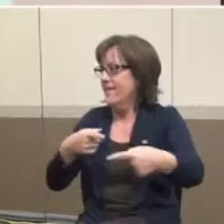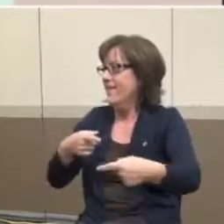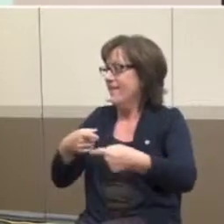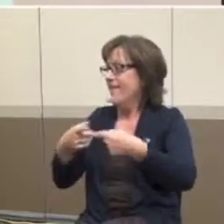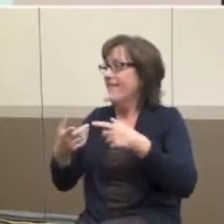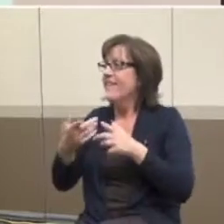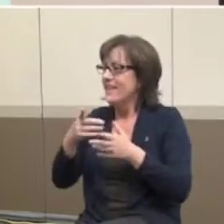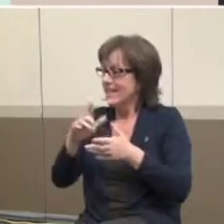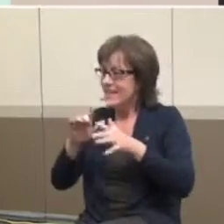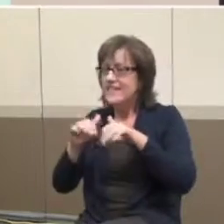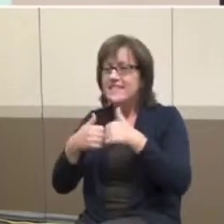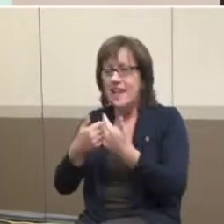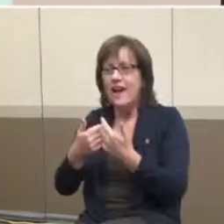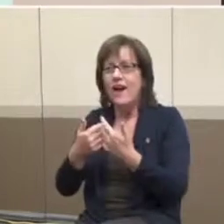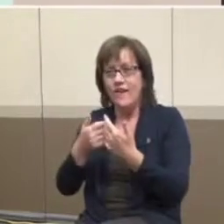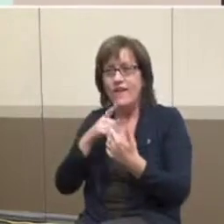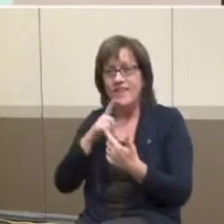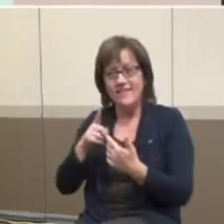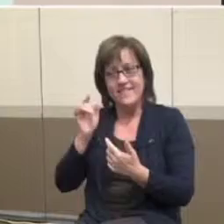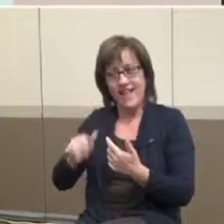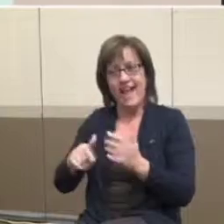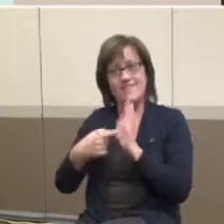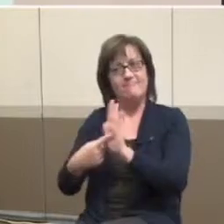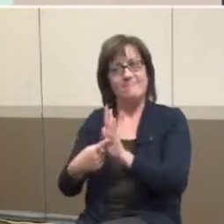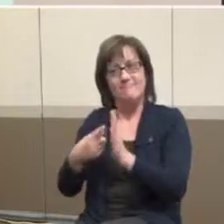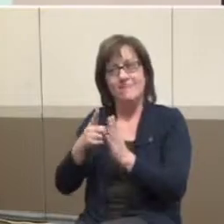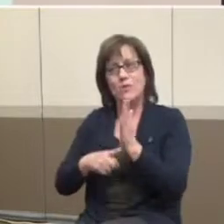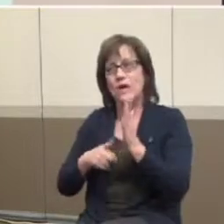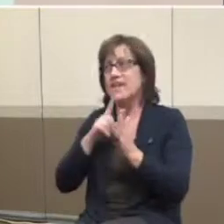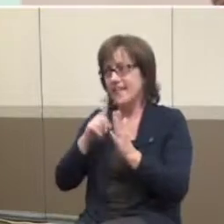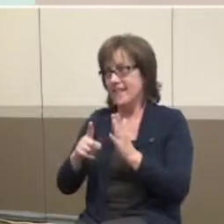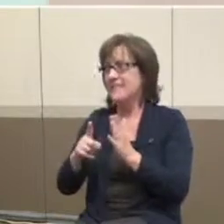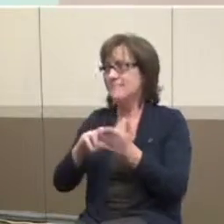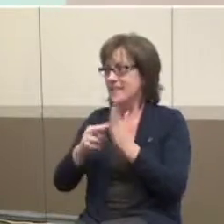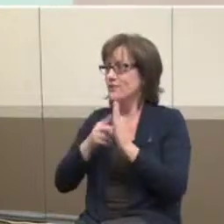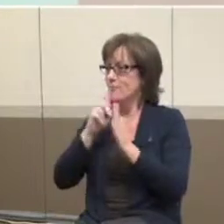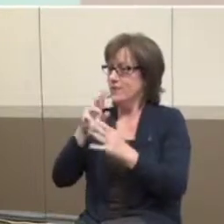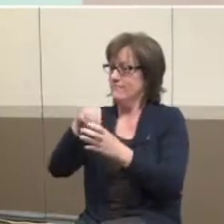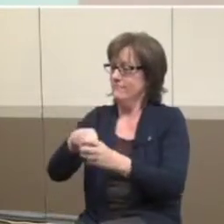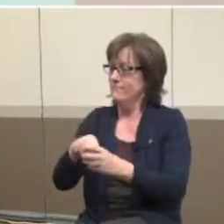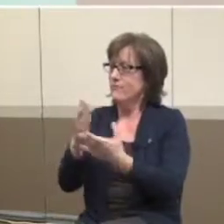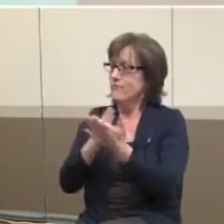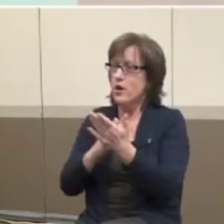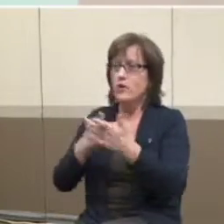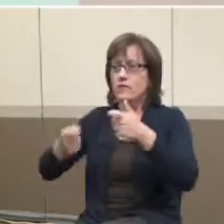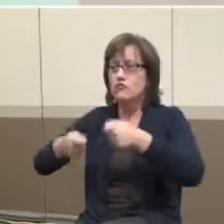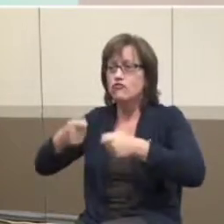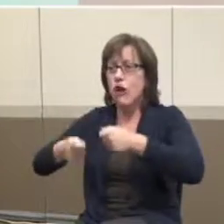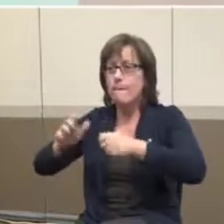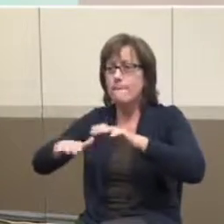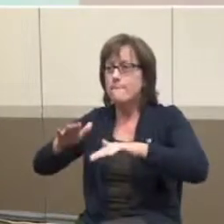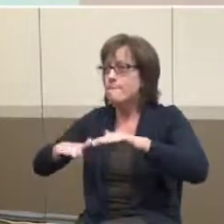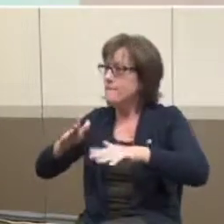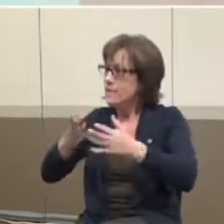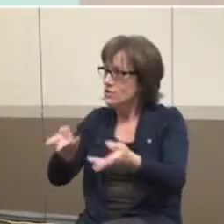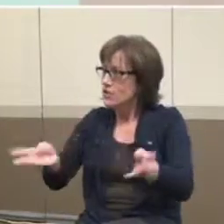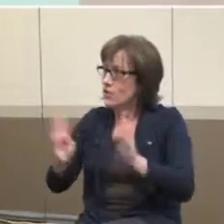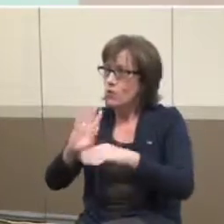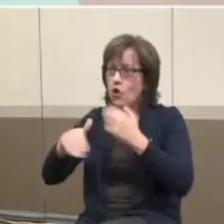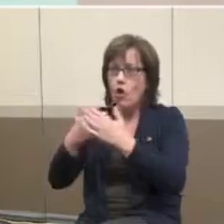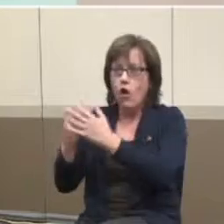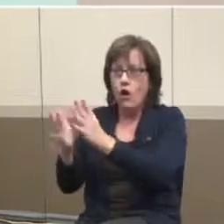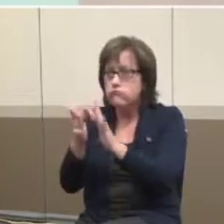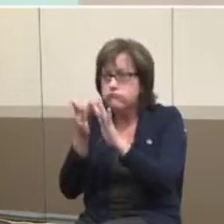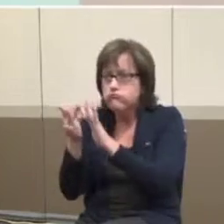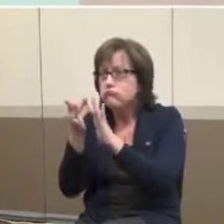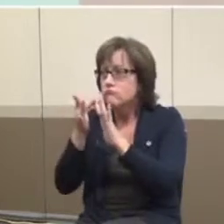is how it is to be part of a drum circle as well. You know, we want to have that feeling of we're really in this together, we're really